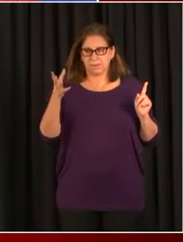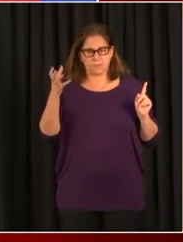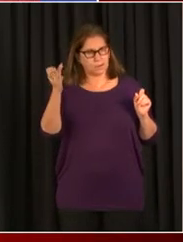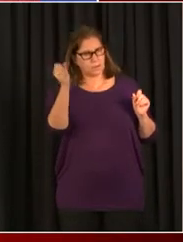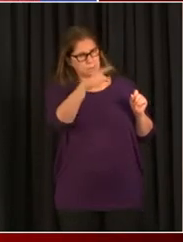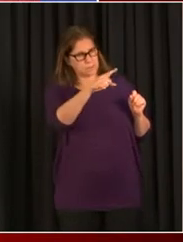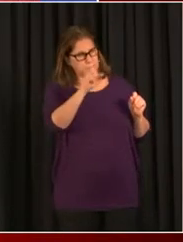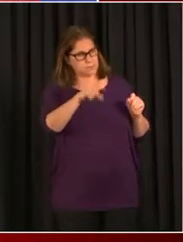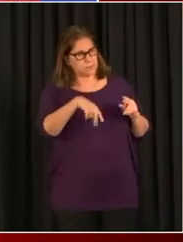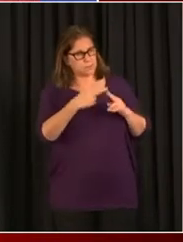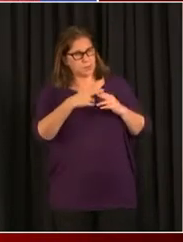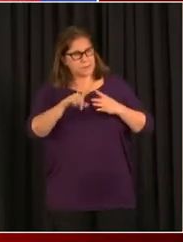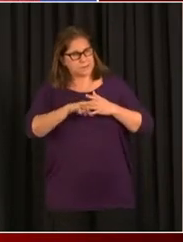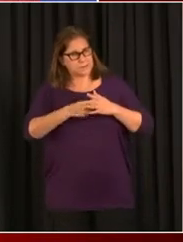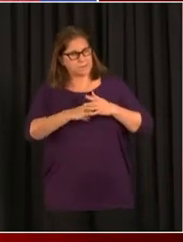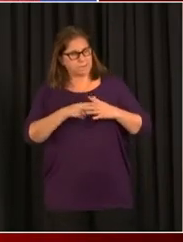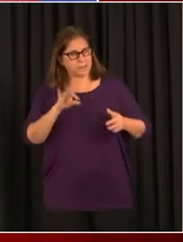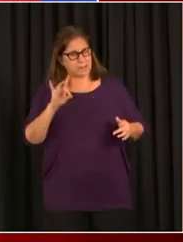I guess to deal with